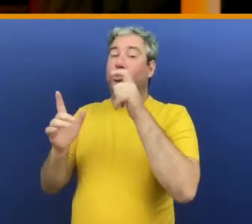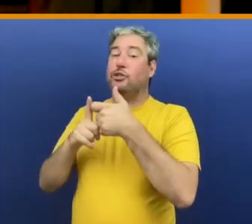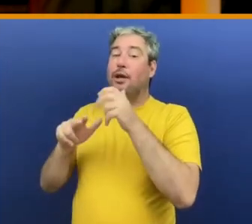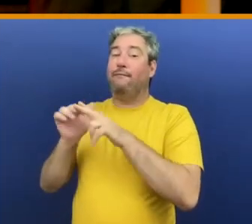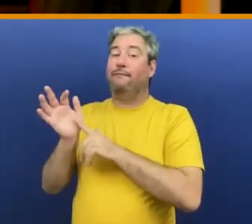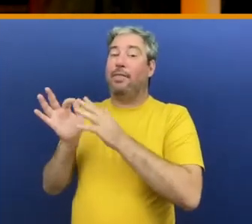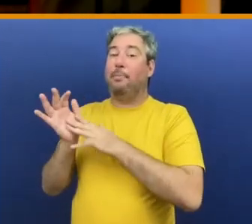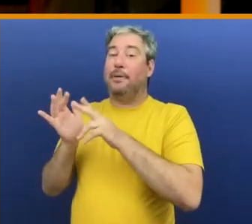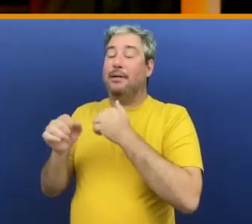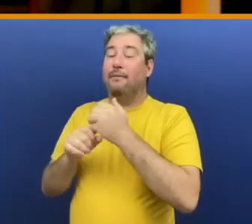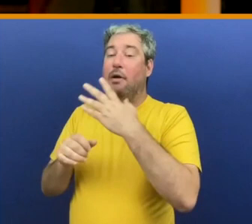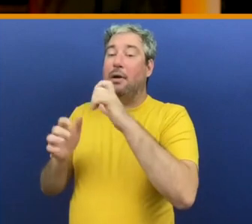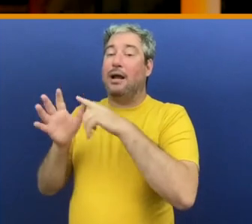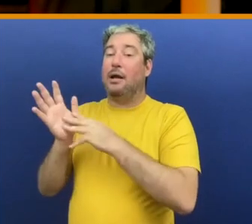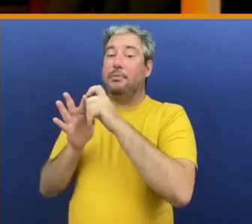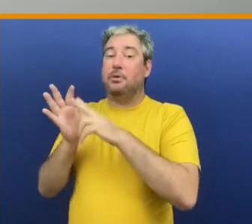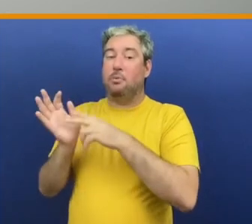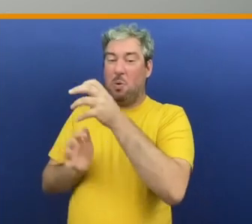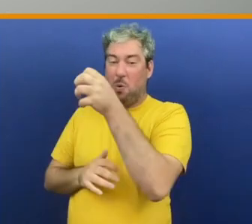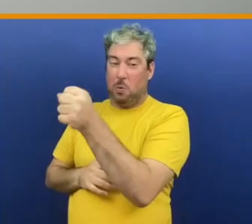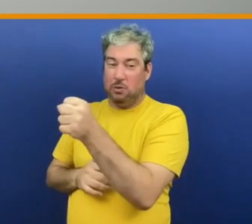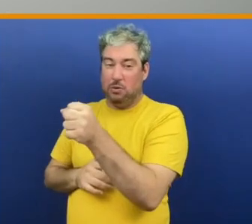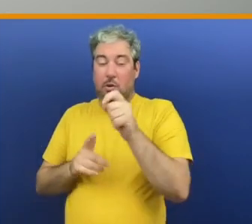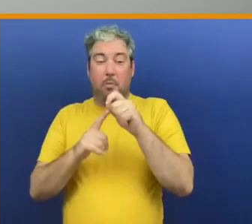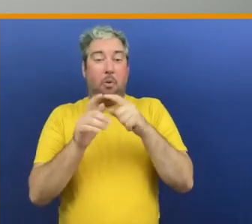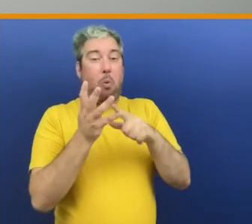from Hammersmith and Fulham. Paul, are you there?